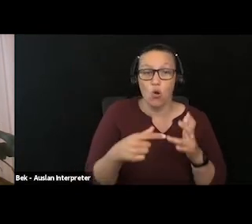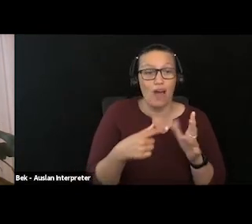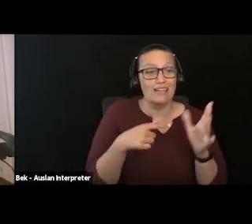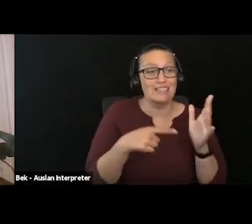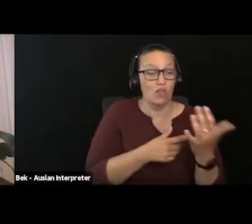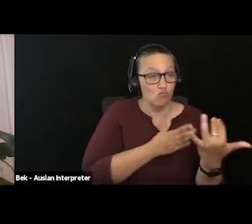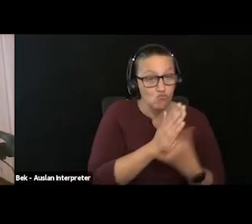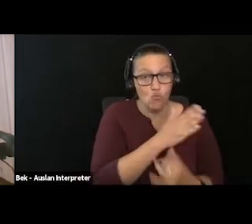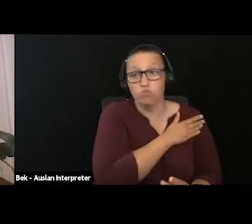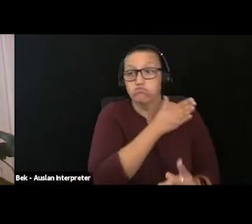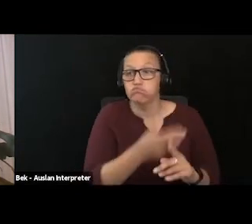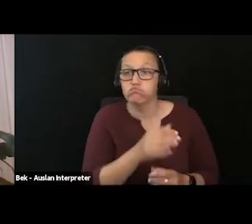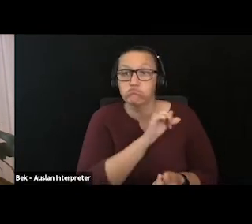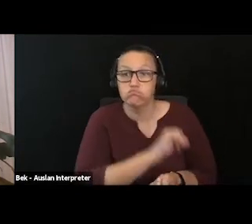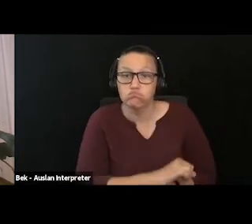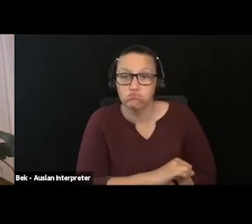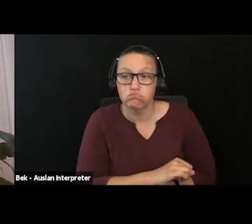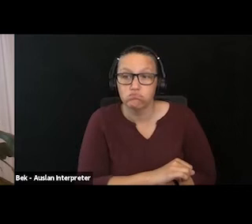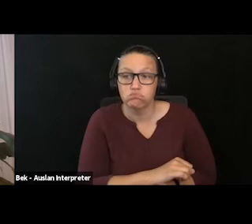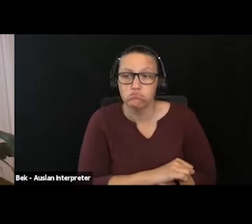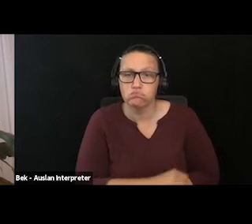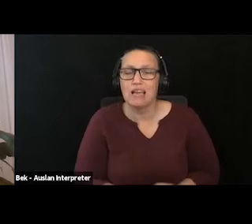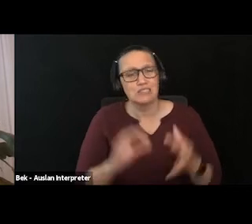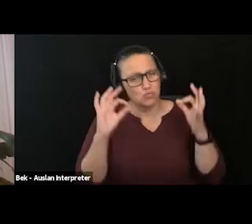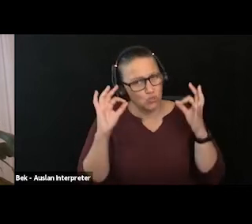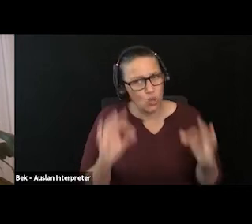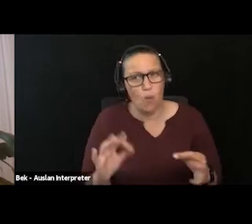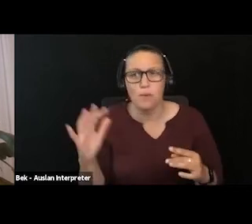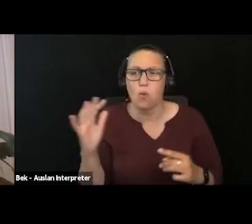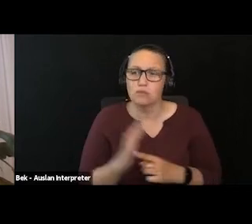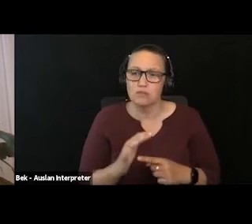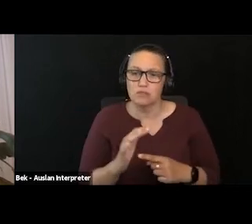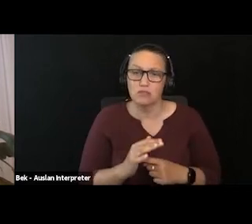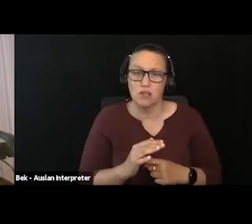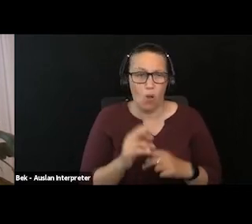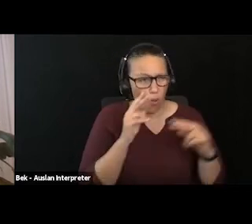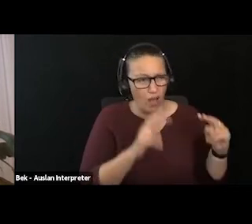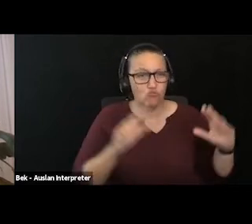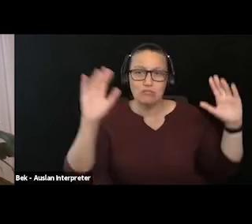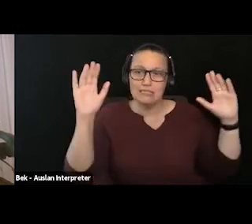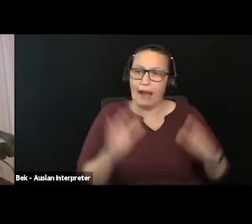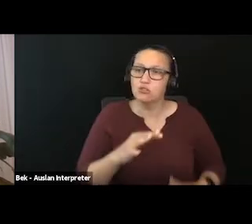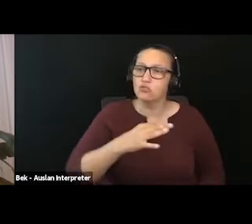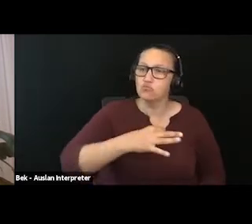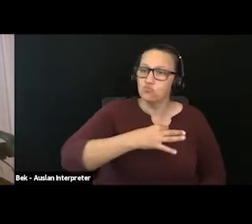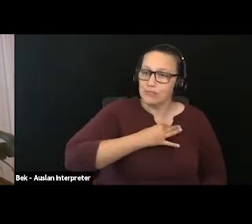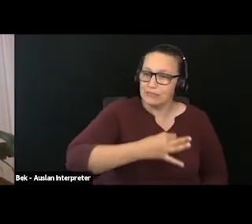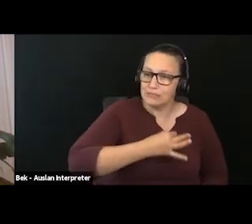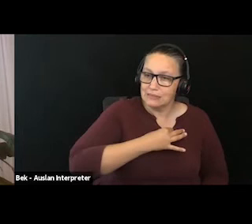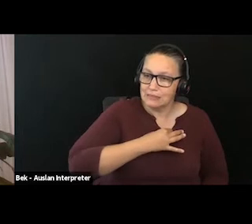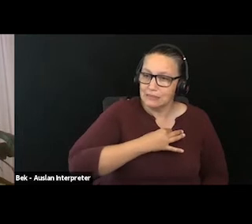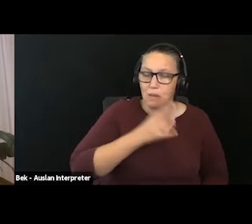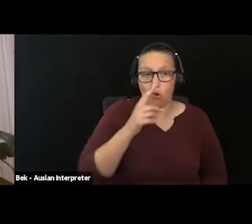incarceration. Only in the first few days. It was really important in terms of looking at reductions in risk that people entered